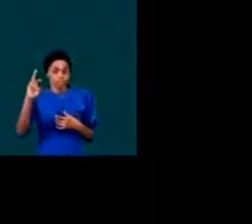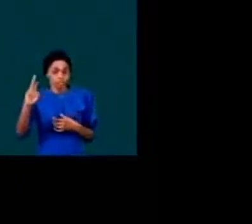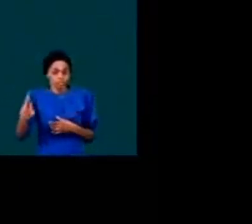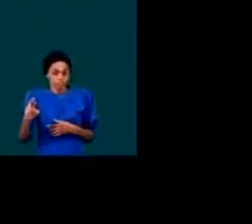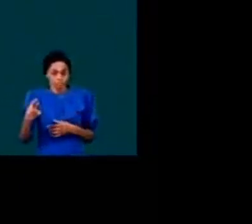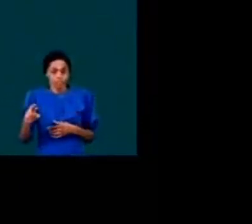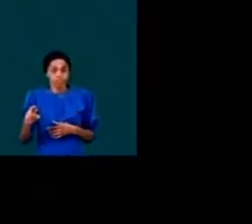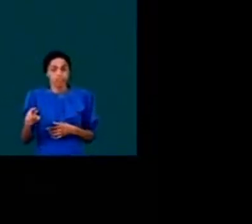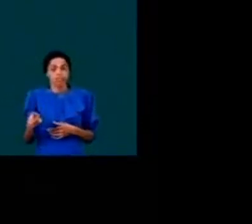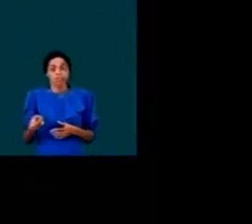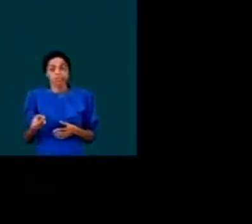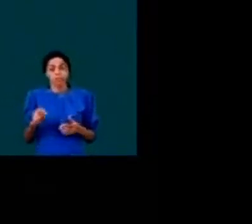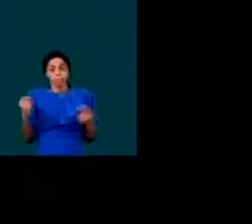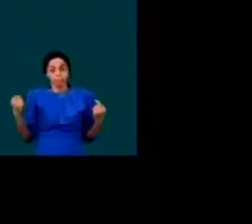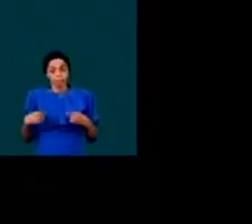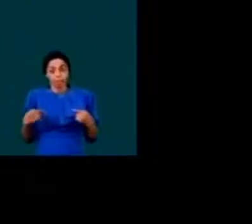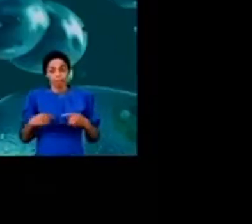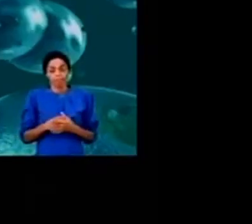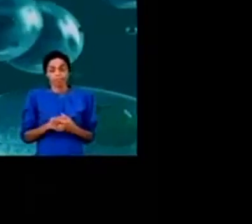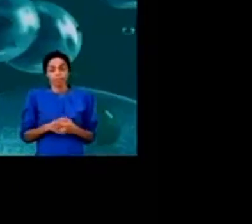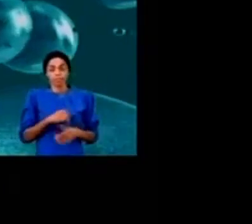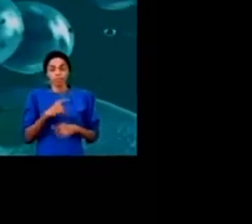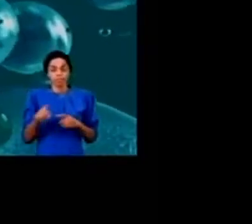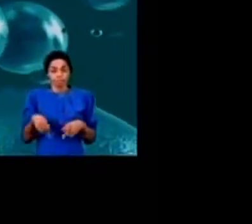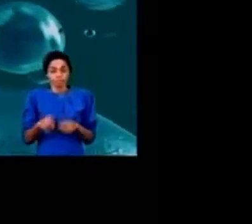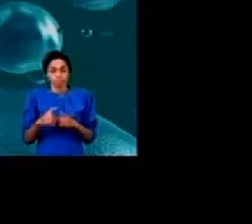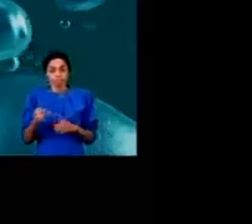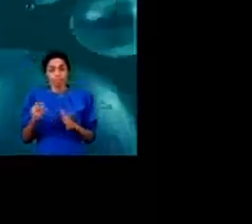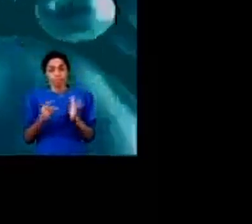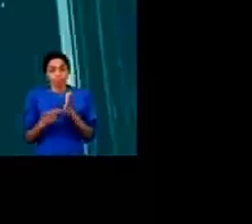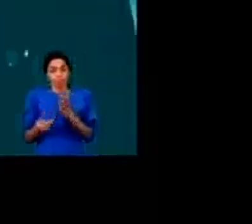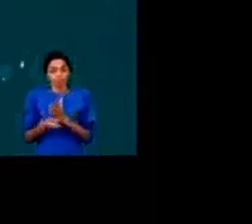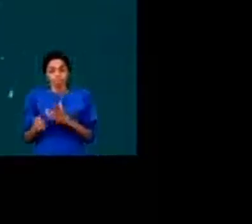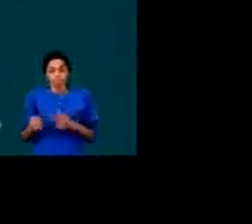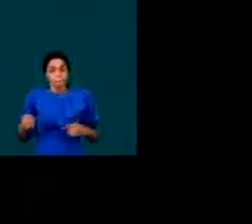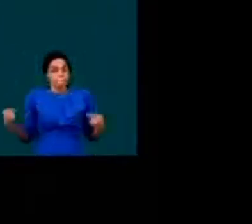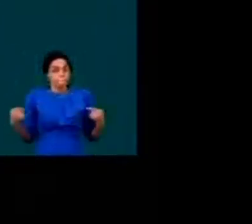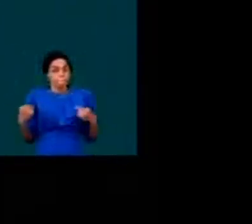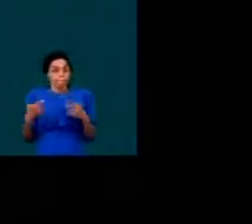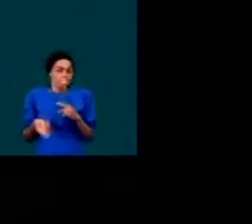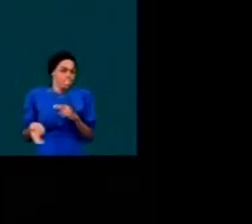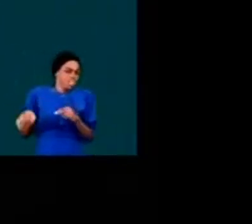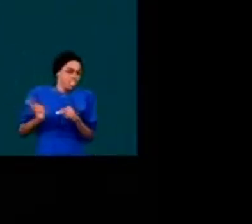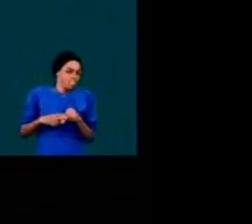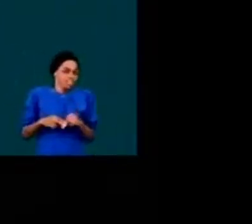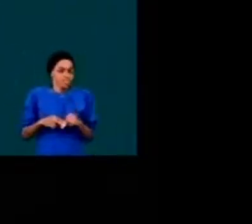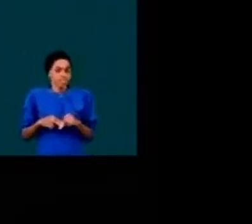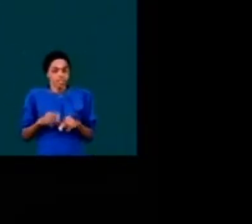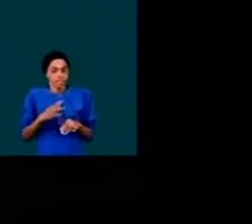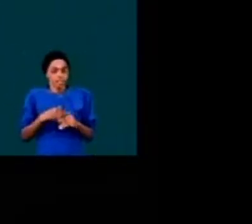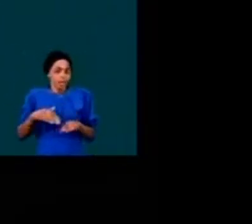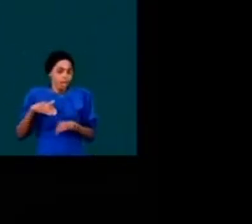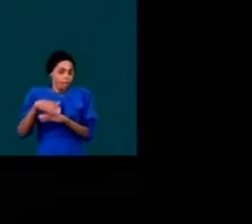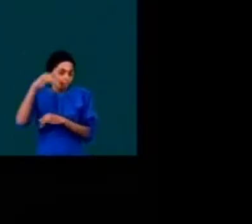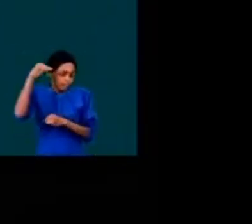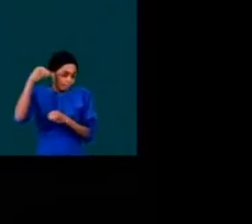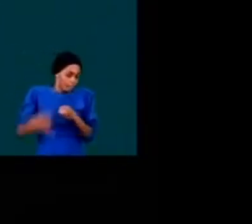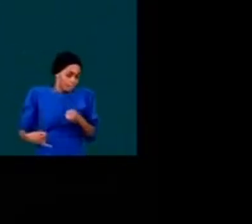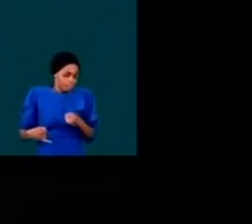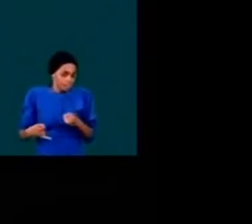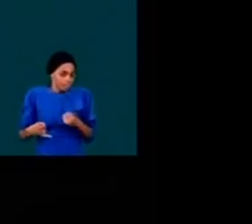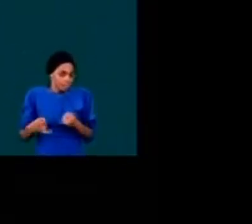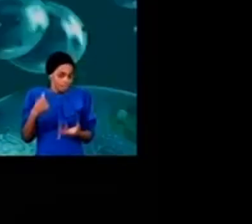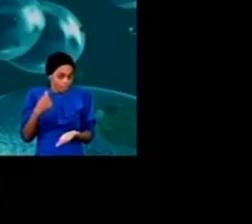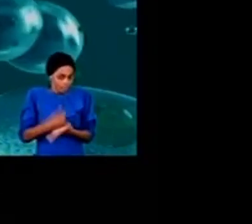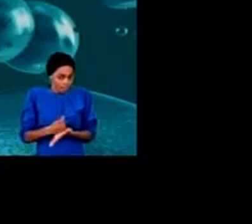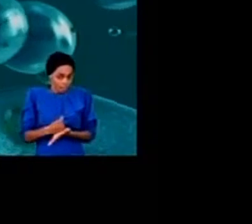last amen, according to her writing, her daughter vomited so much that it was serious. And at the